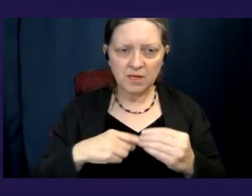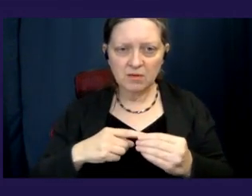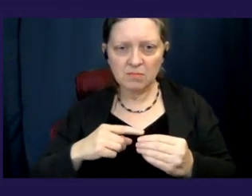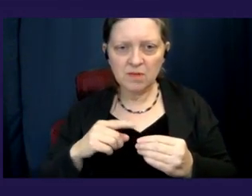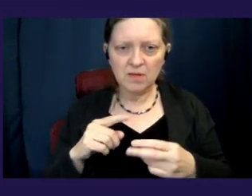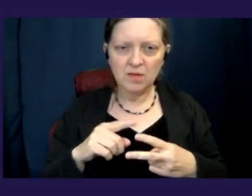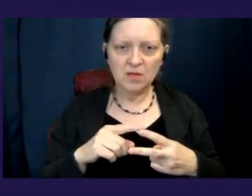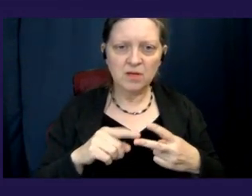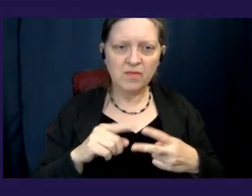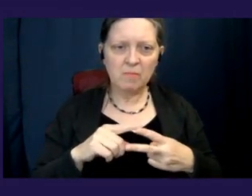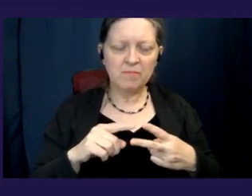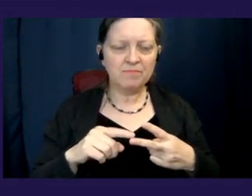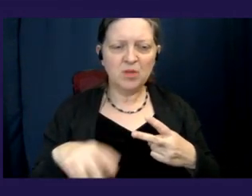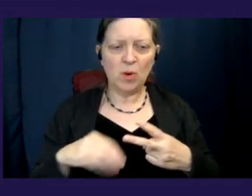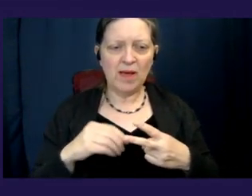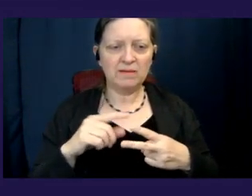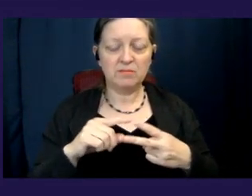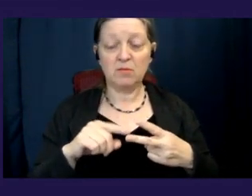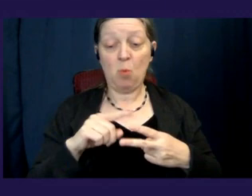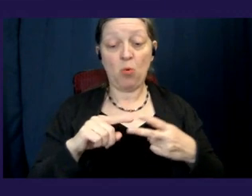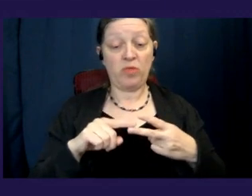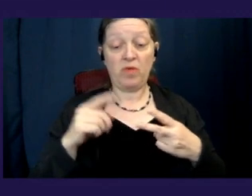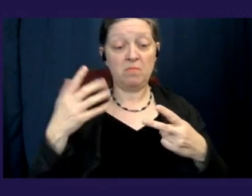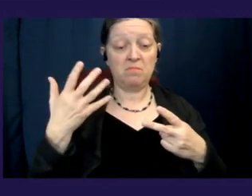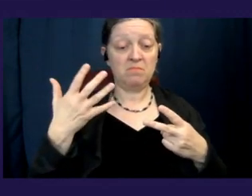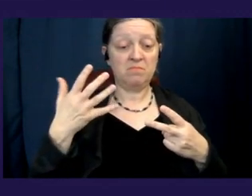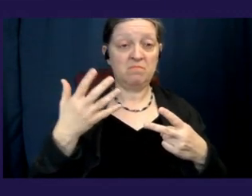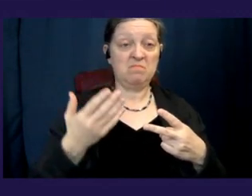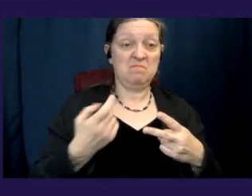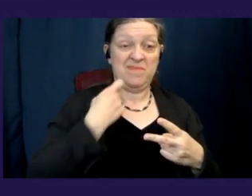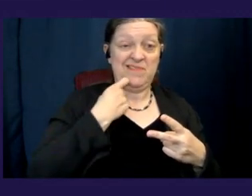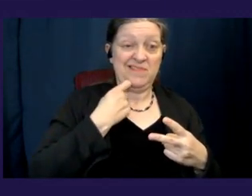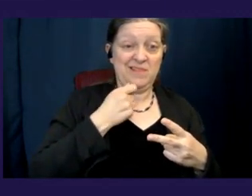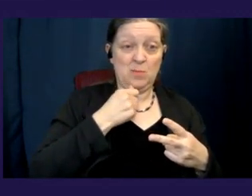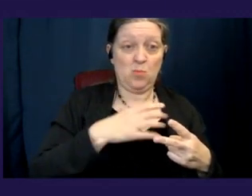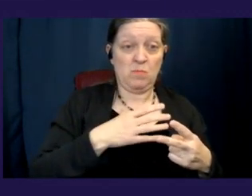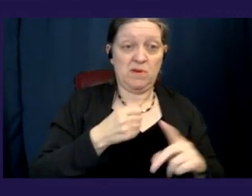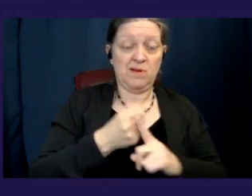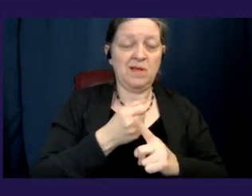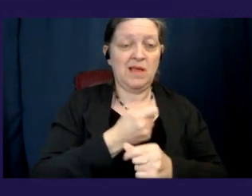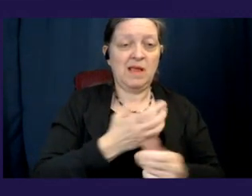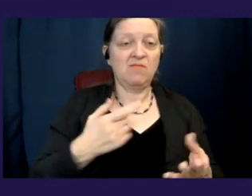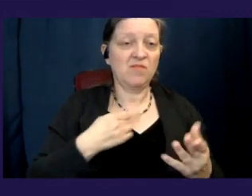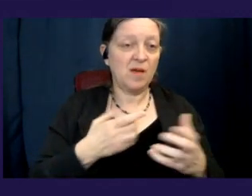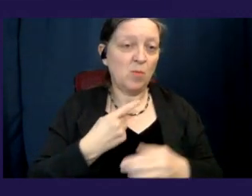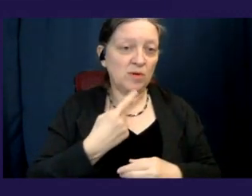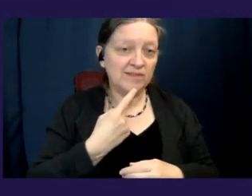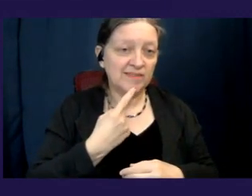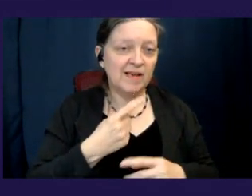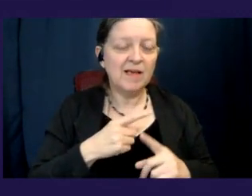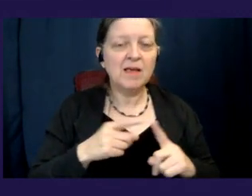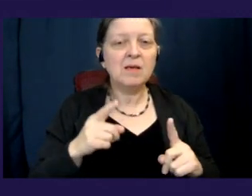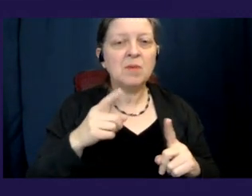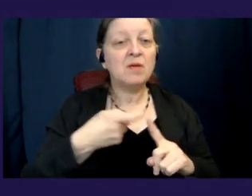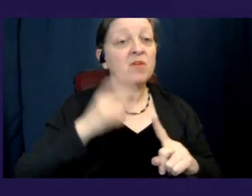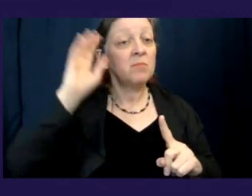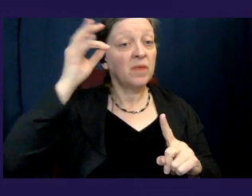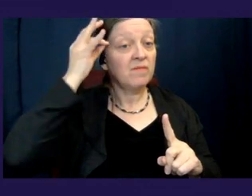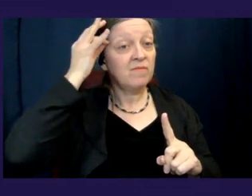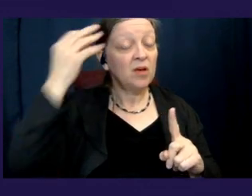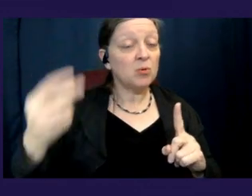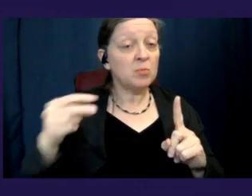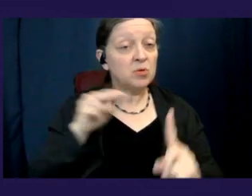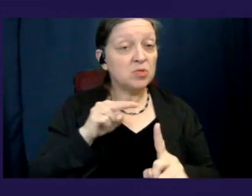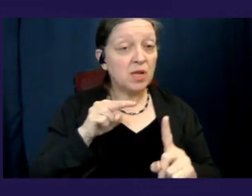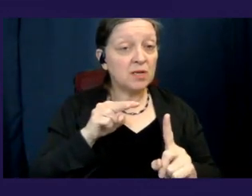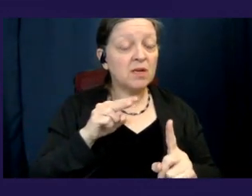pretty much everything that I would want to say. But the thing that I would add is, from the federal perspective, the thing that I would want to do